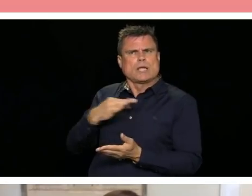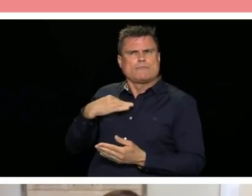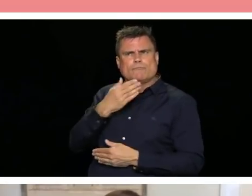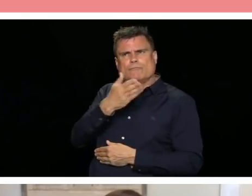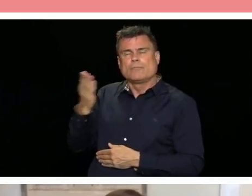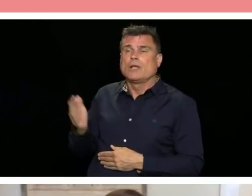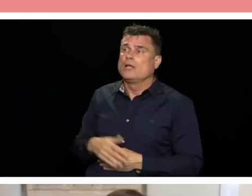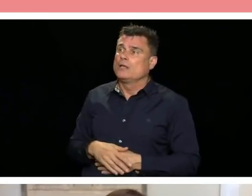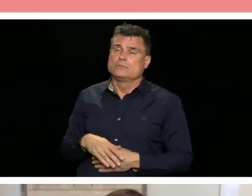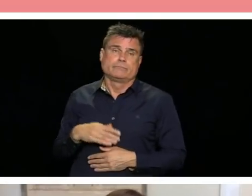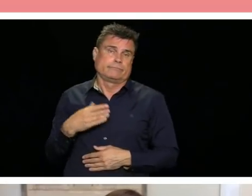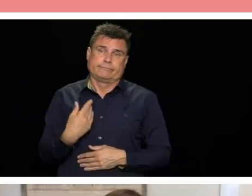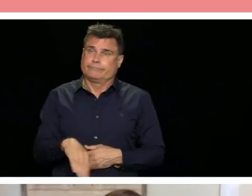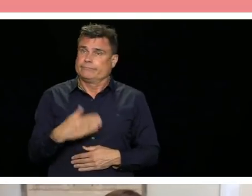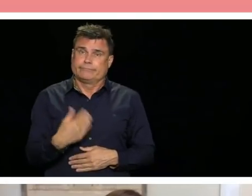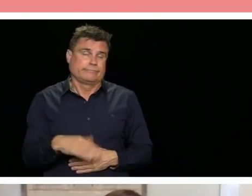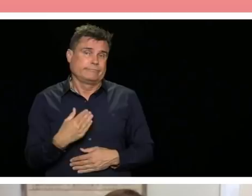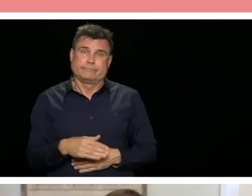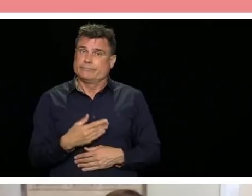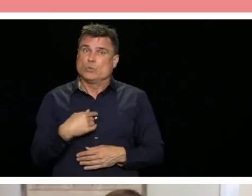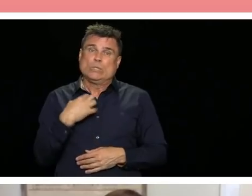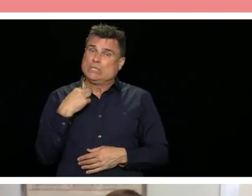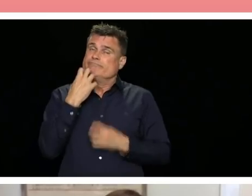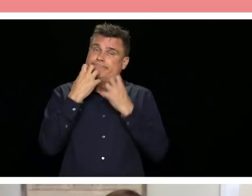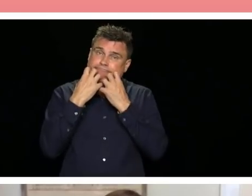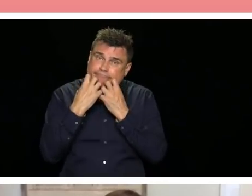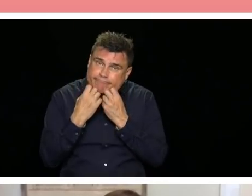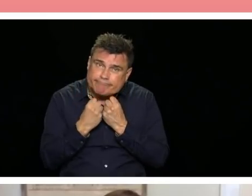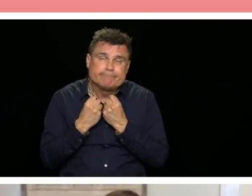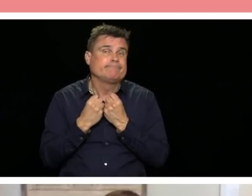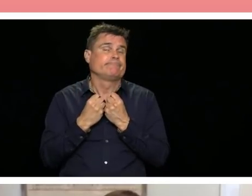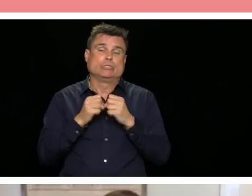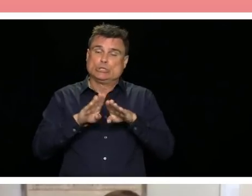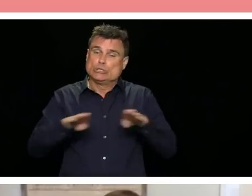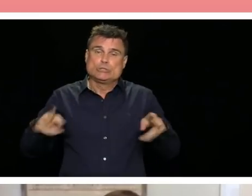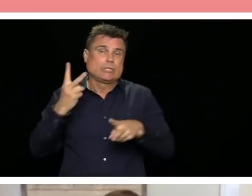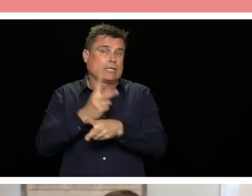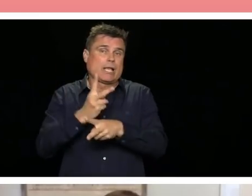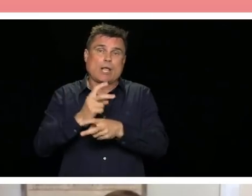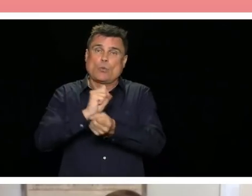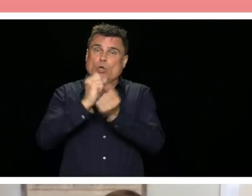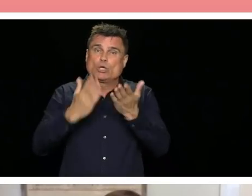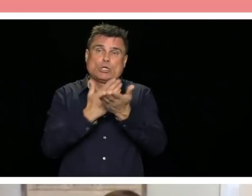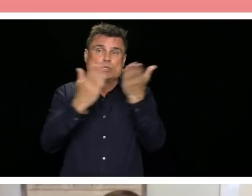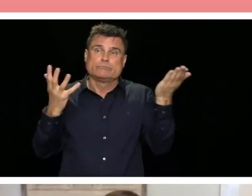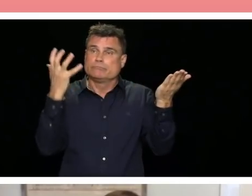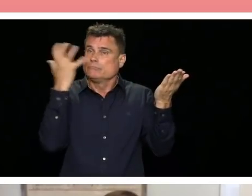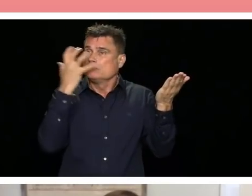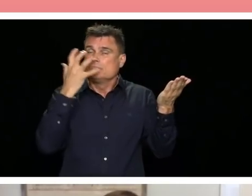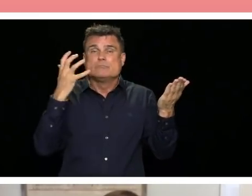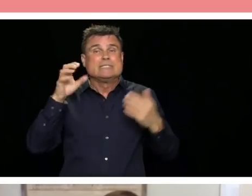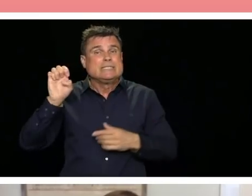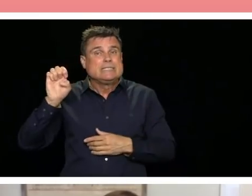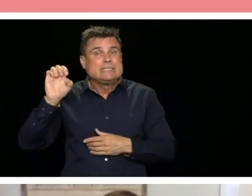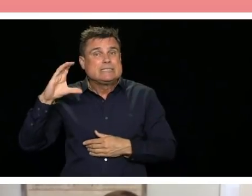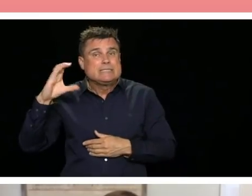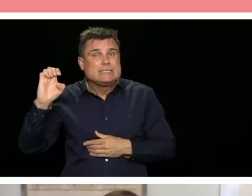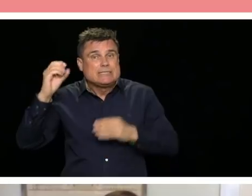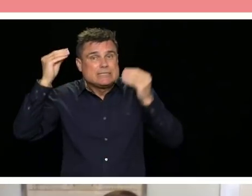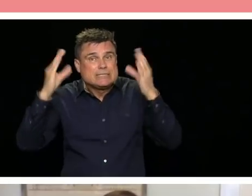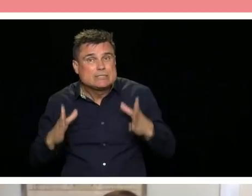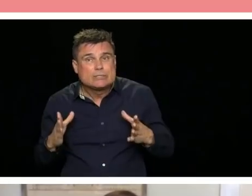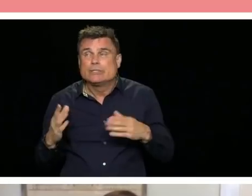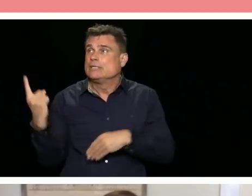childcare, we don't have a workforce that can restart our economy and our province. So I want to take this opportunity to thank all the early